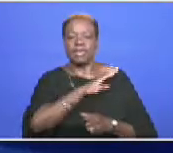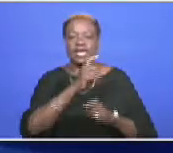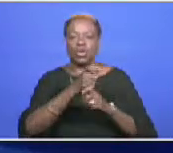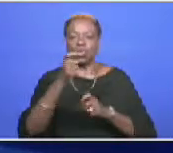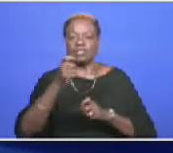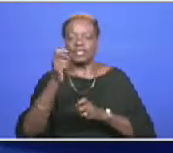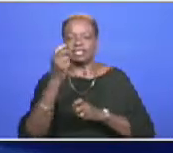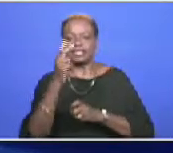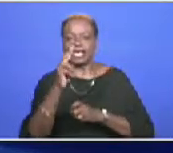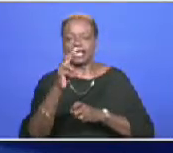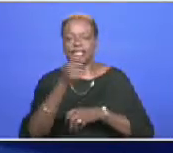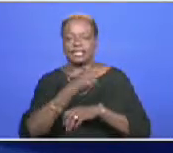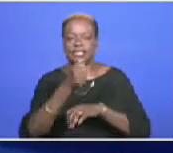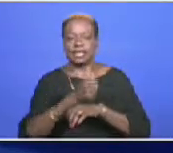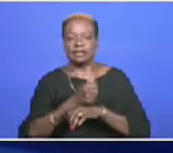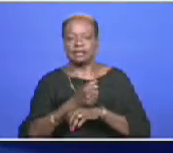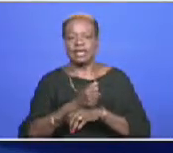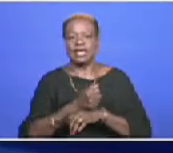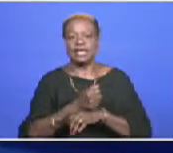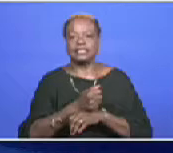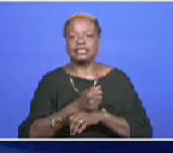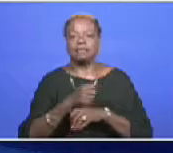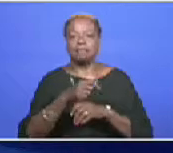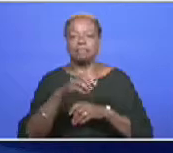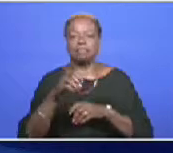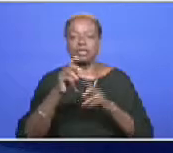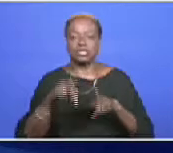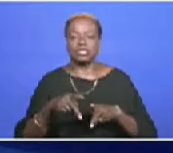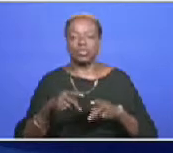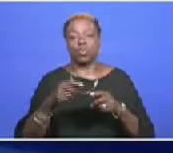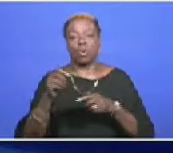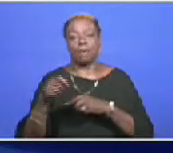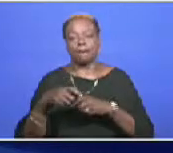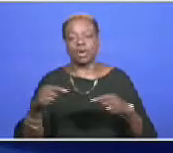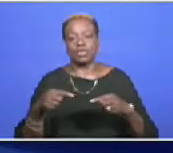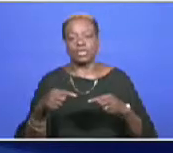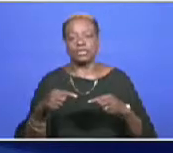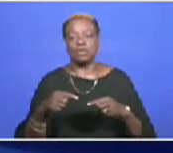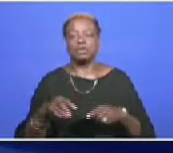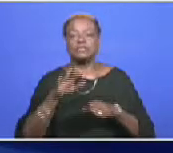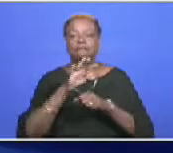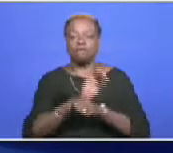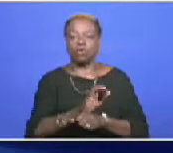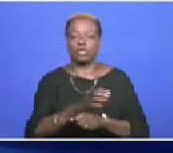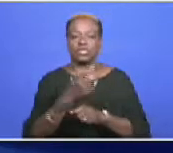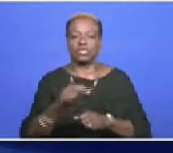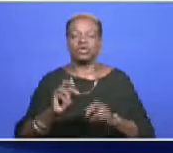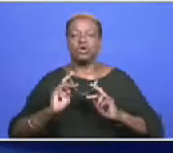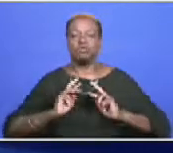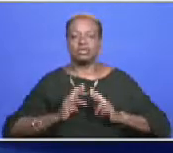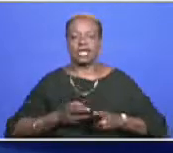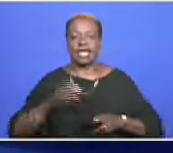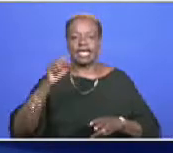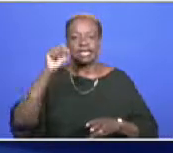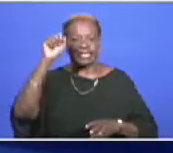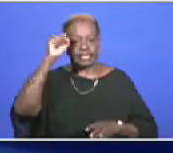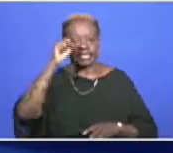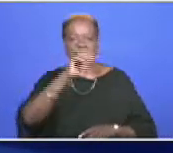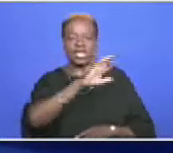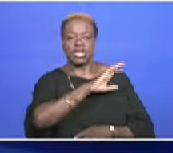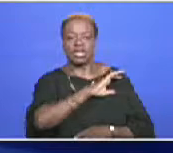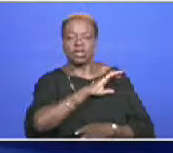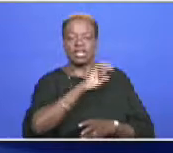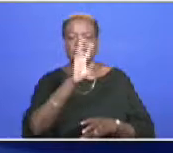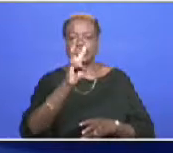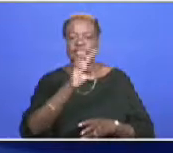his opponent was forced to retire. Elsewhere, Lenny Mackey losing 6-2 in love. Sidney Kerr went down 6 love and love. Michael